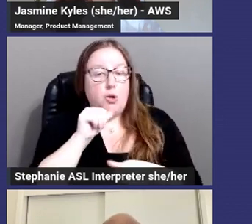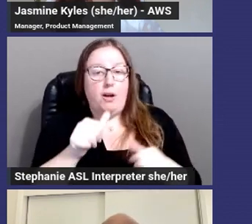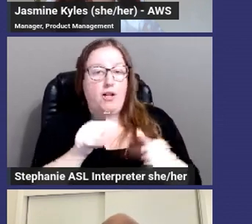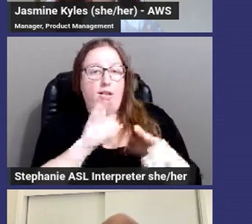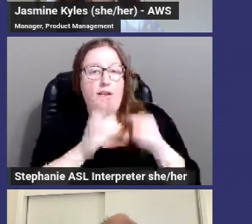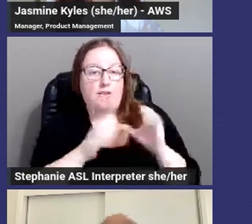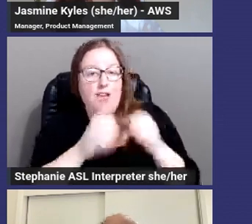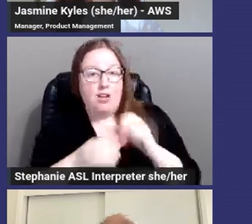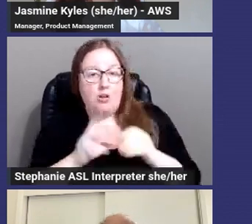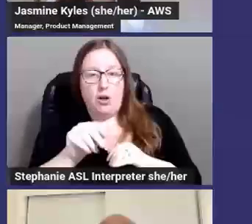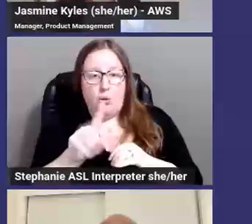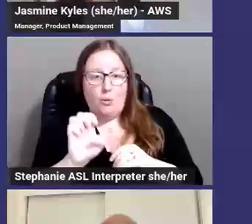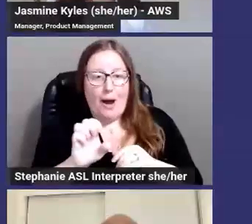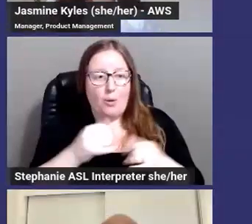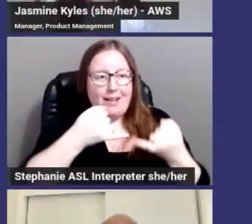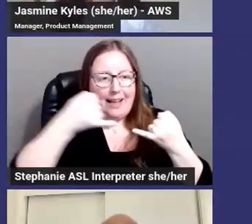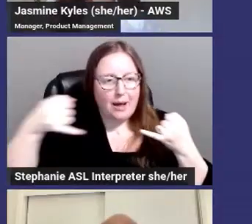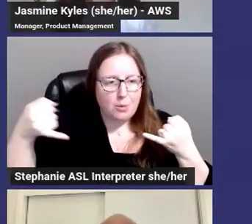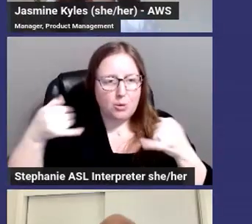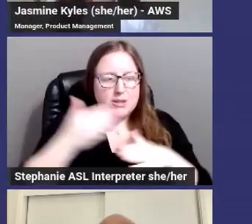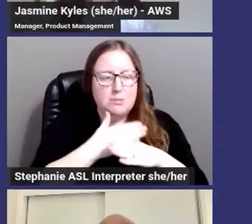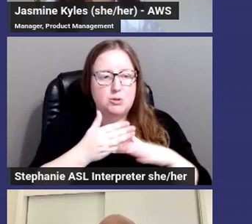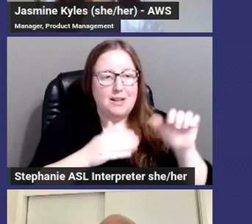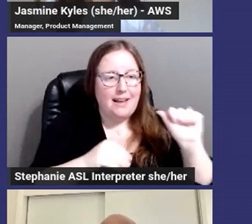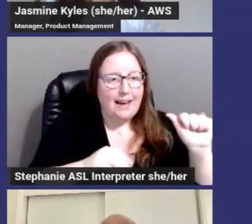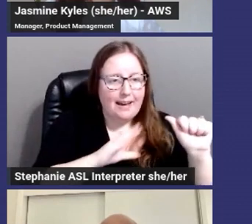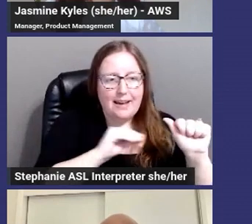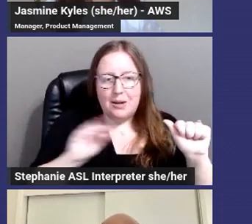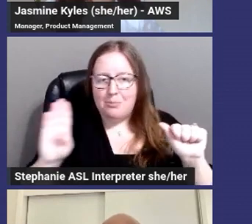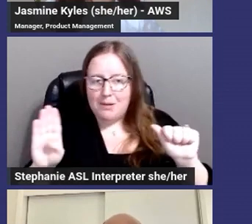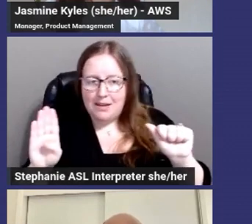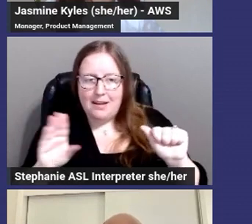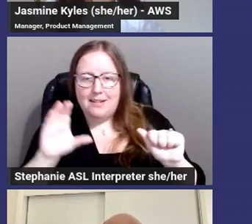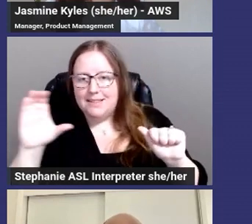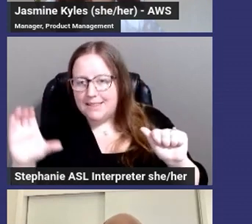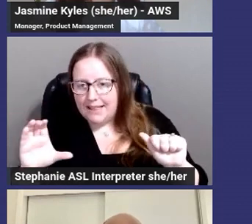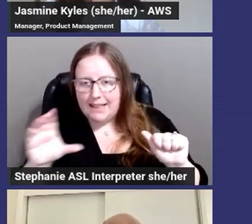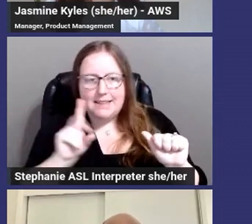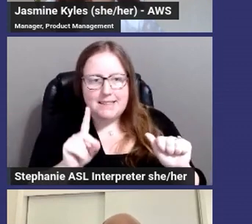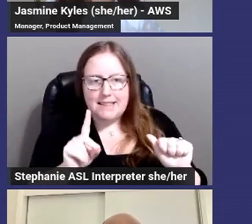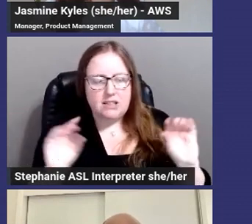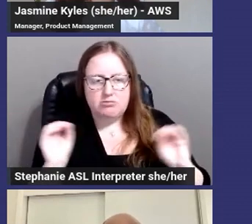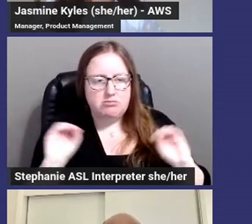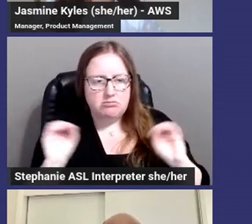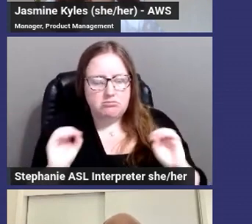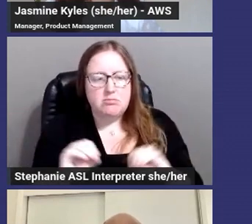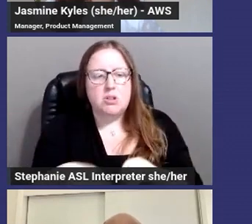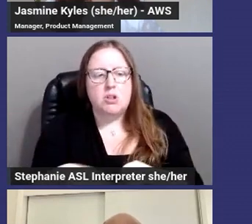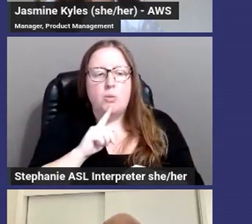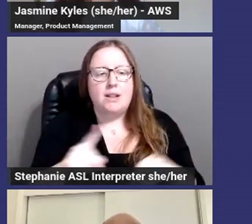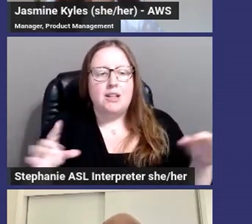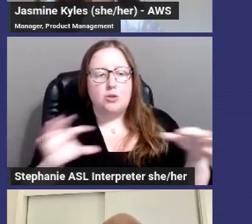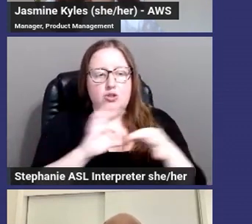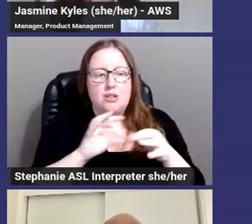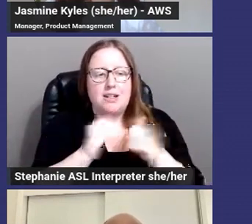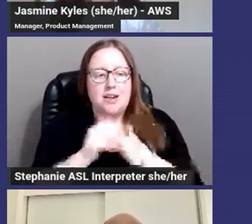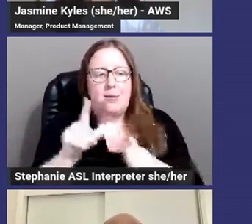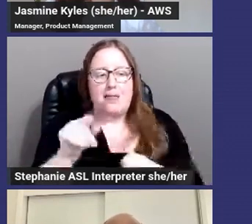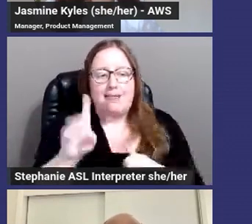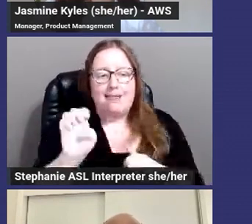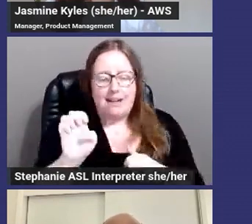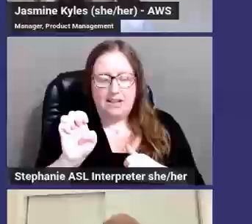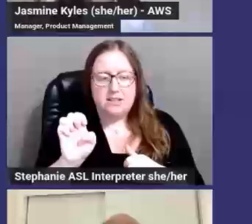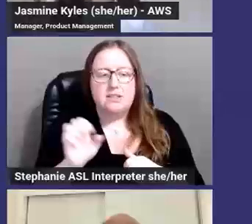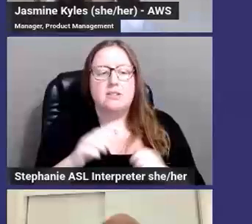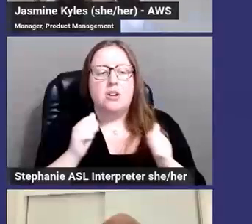configuring route tables between service A and service B and service C and D. You're just connecting them with Lattice by